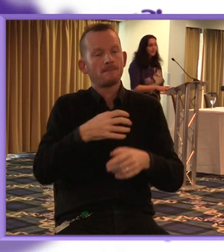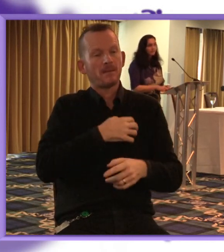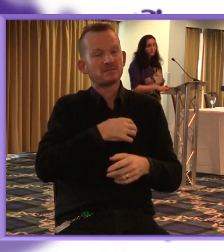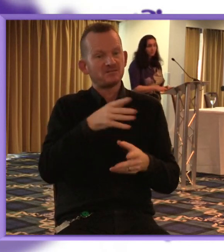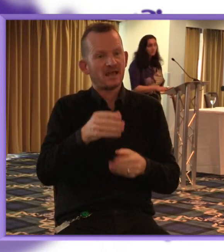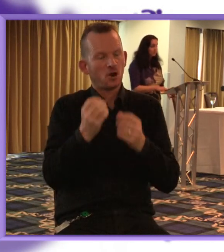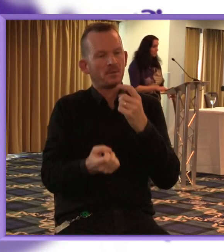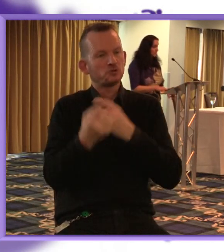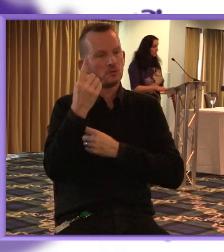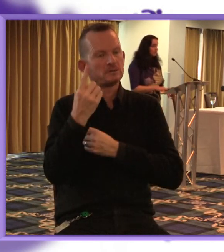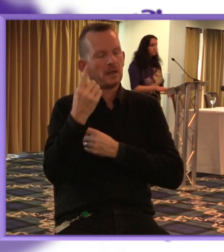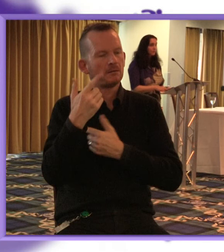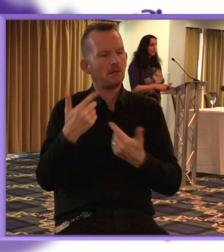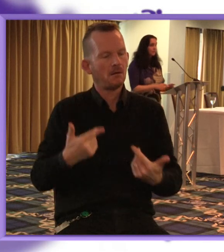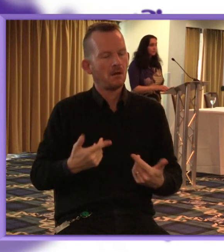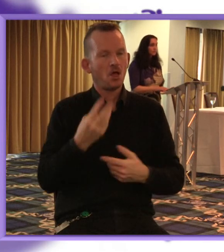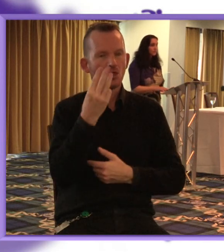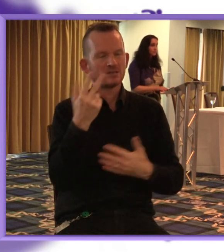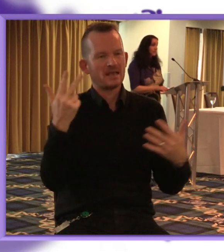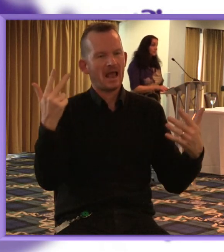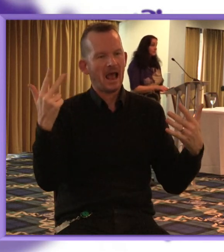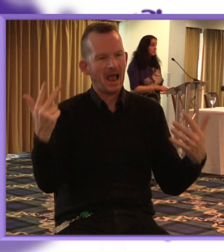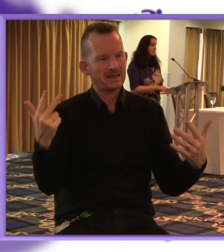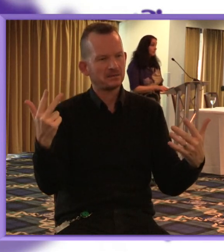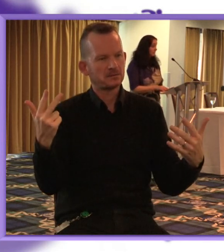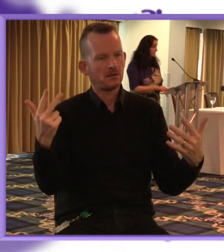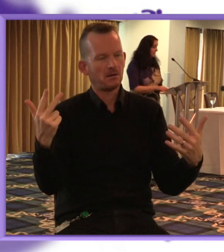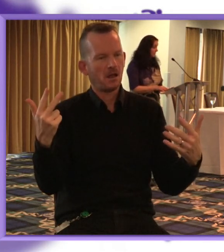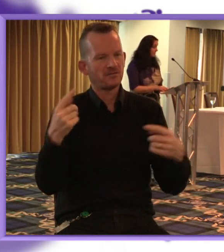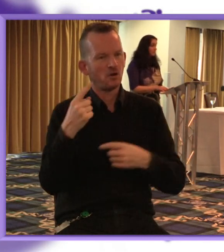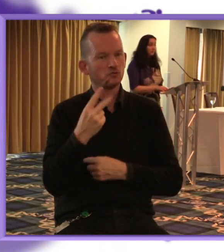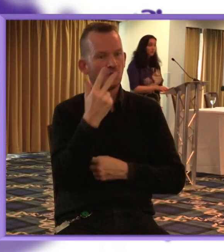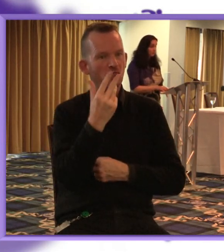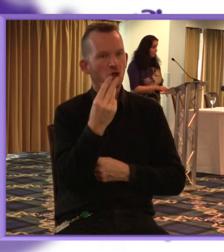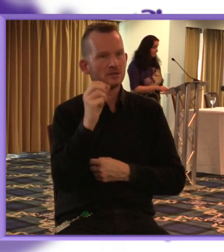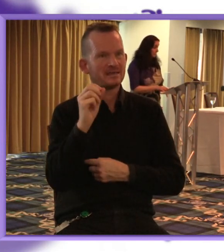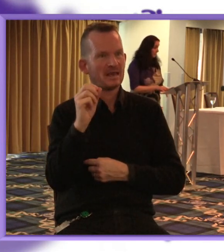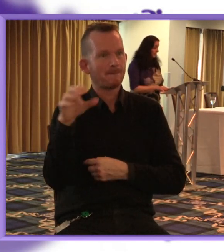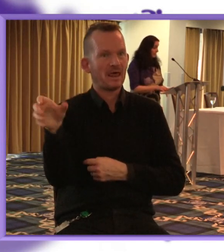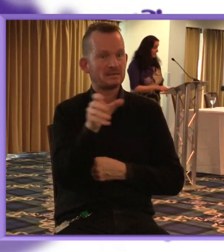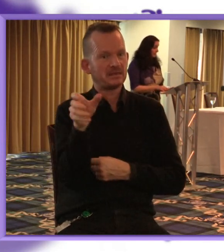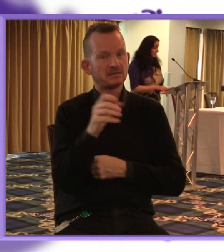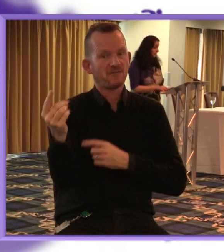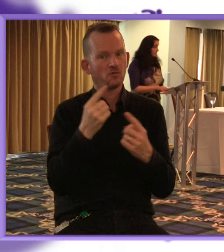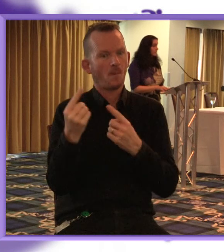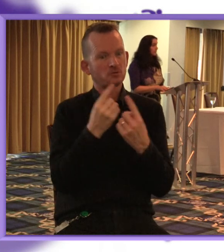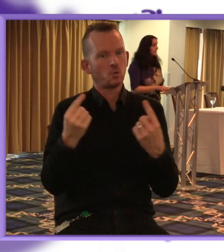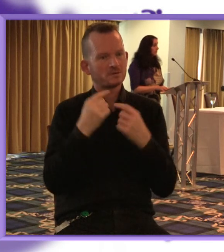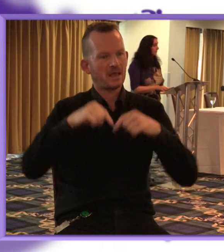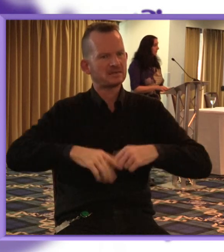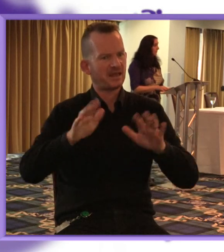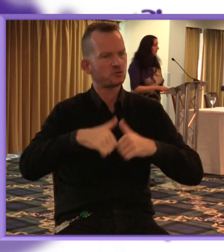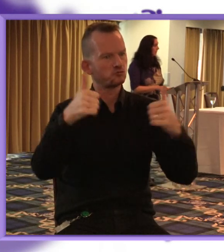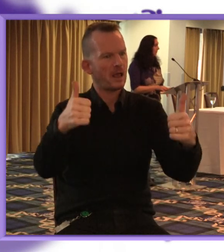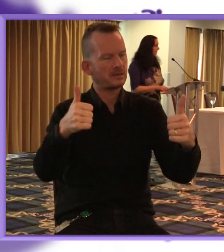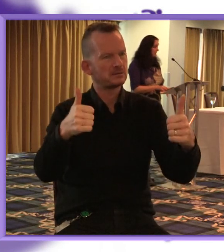38 PPN members in total out of the 130 places have come to us. So I think that's great. So what's